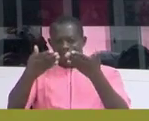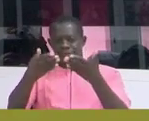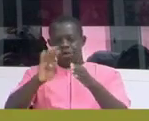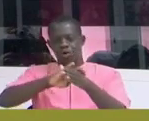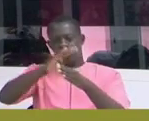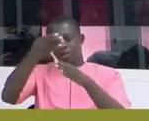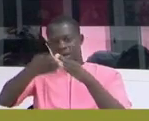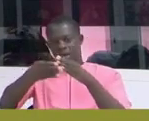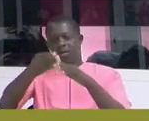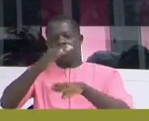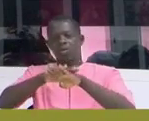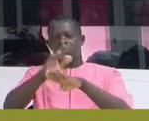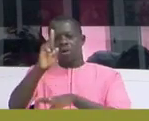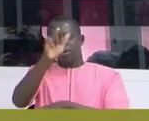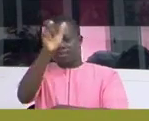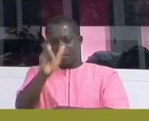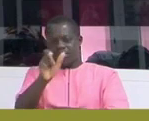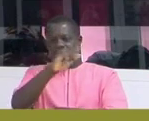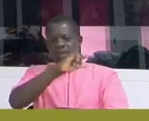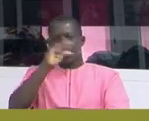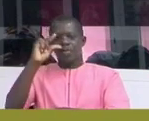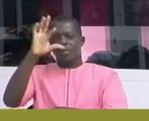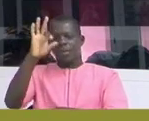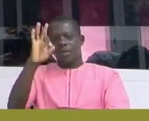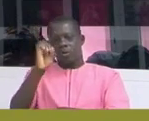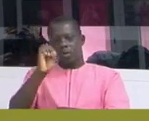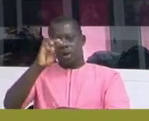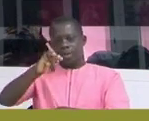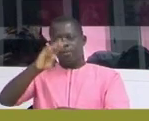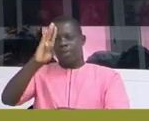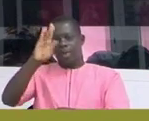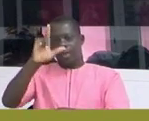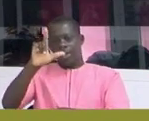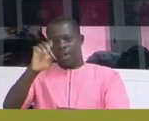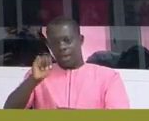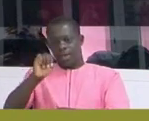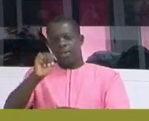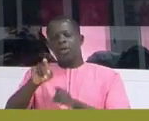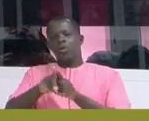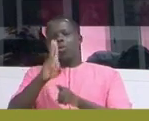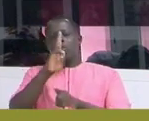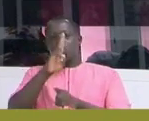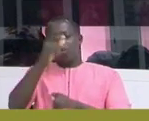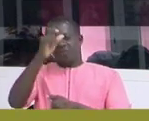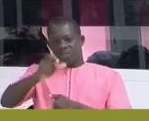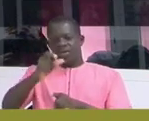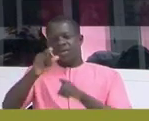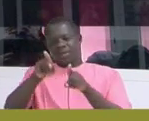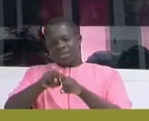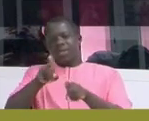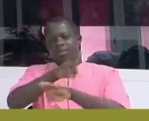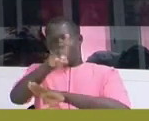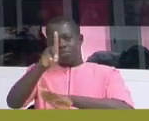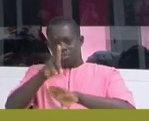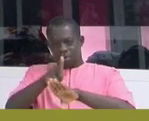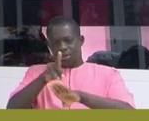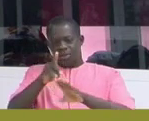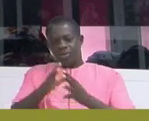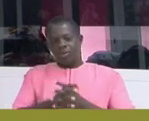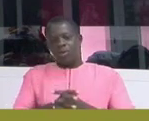He usually gave contracts to one guy called Tumbul who was a a fellow bada.